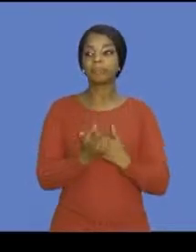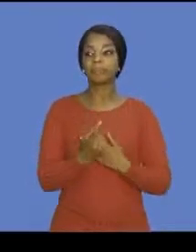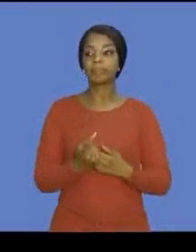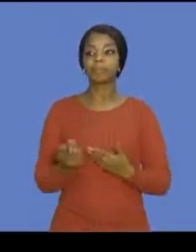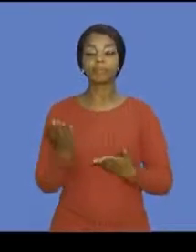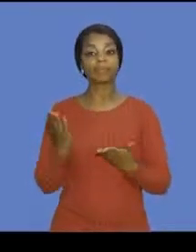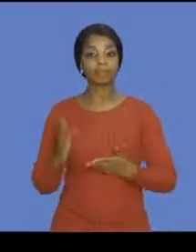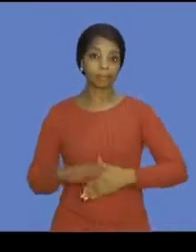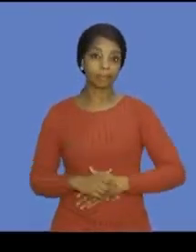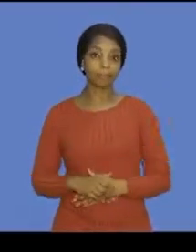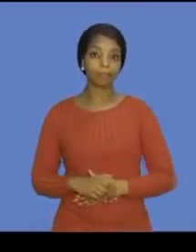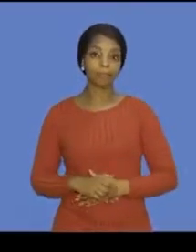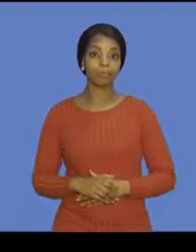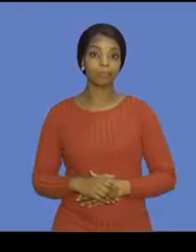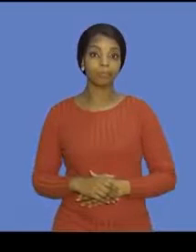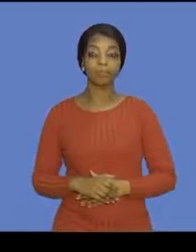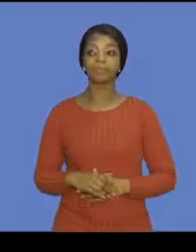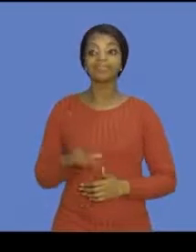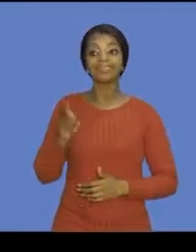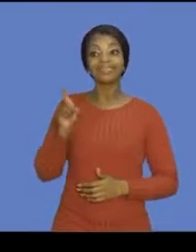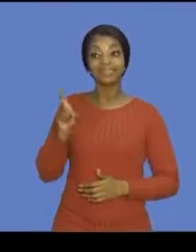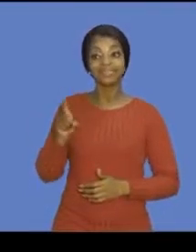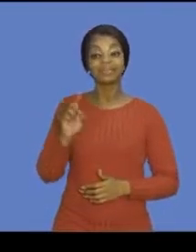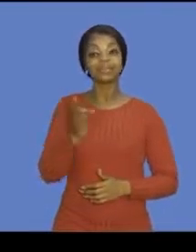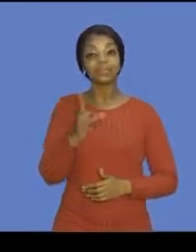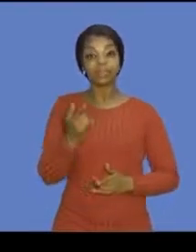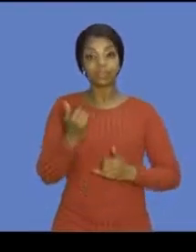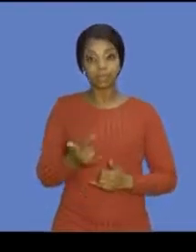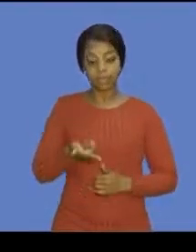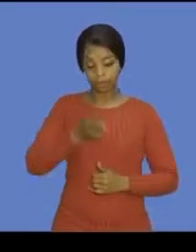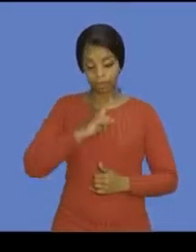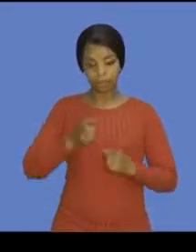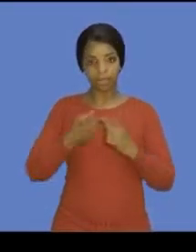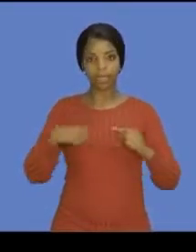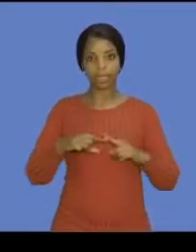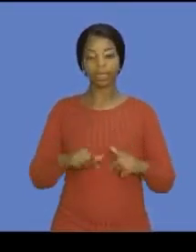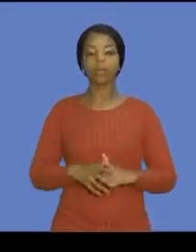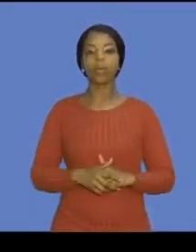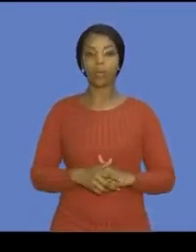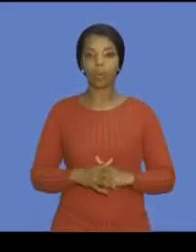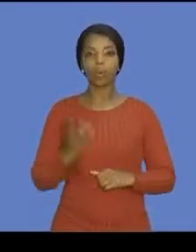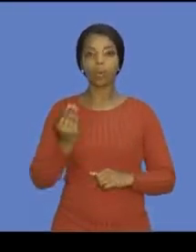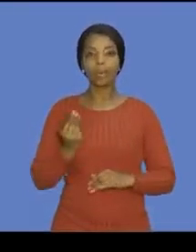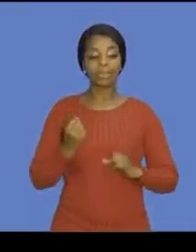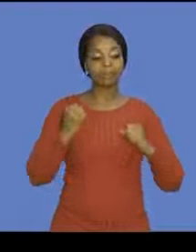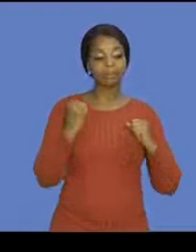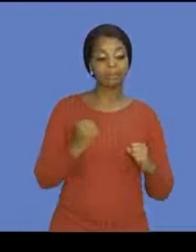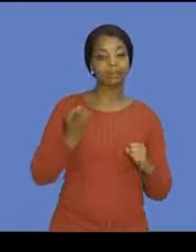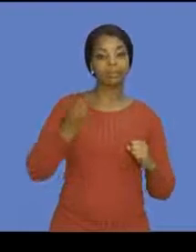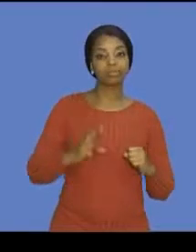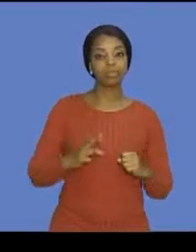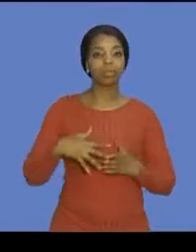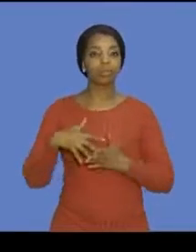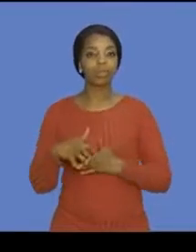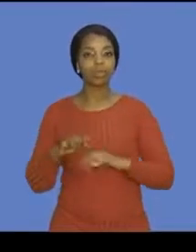last point there on this particular graph. So this is what actually tells us the issue of the exchange rate and